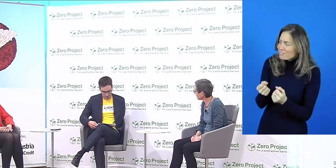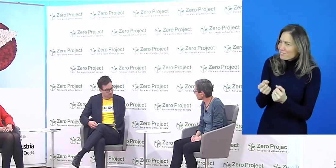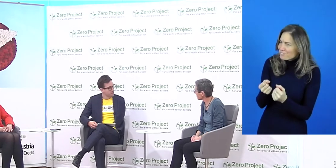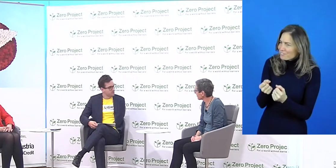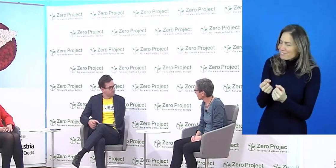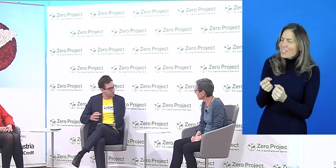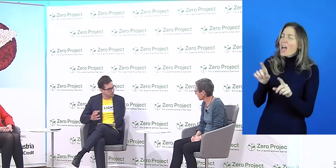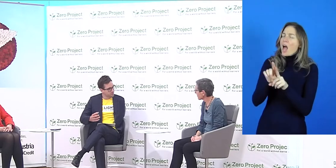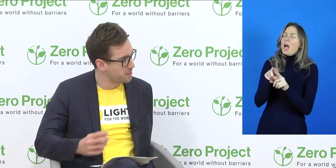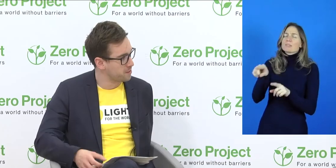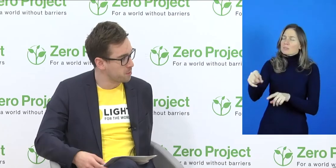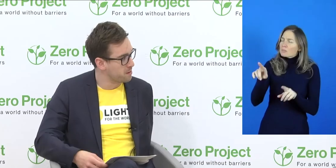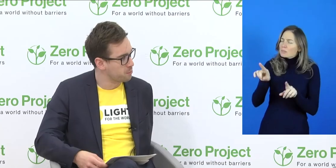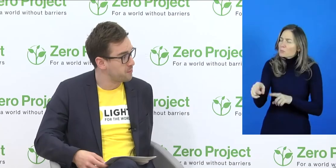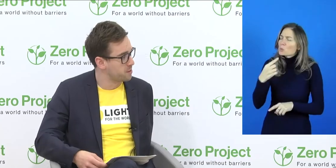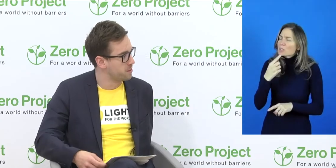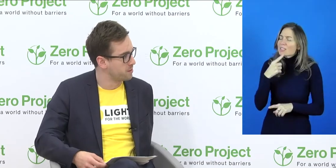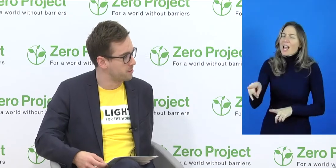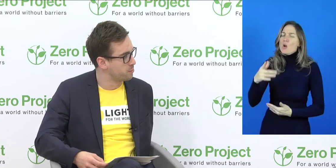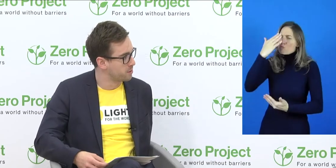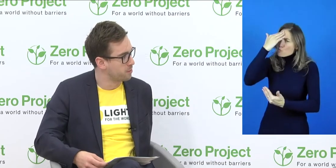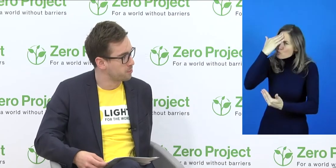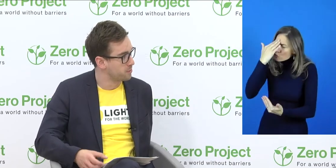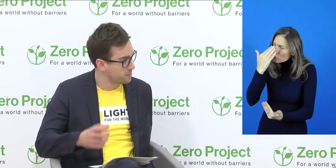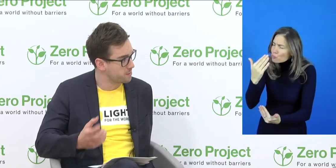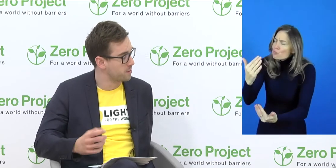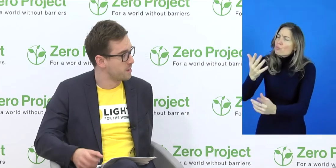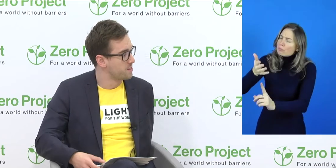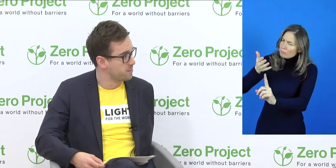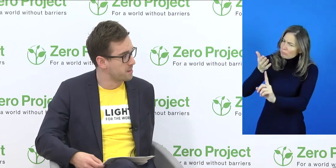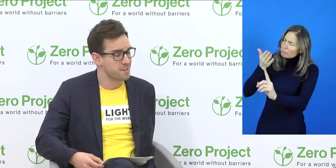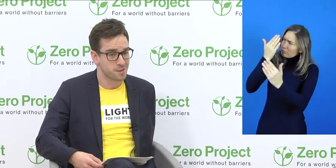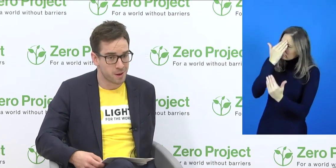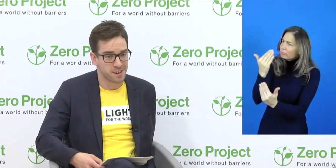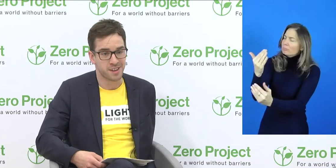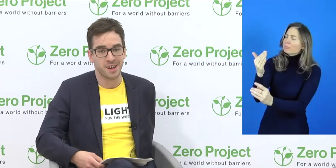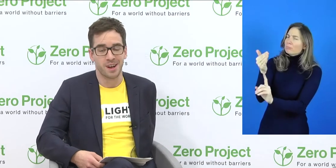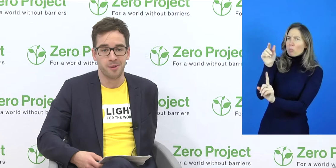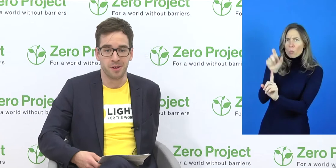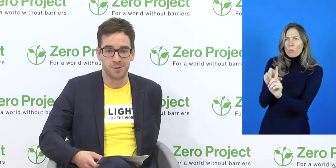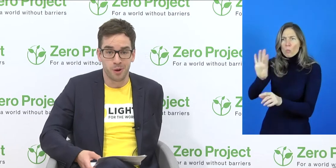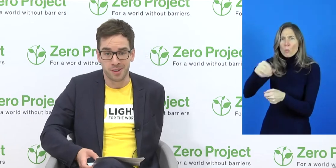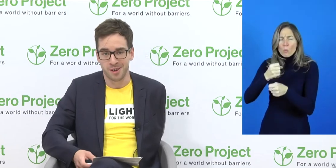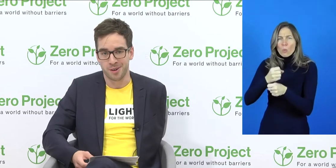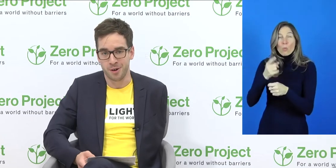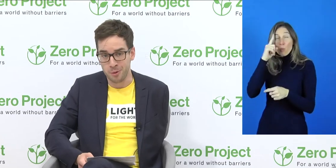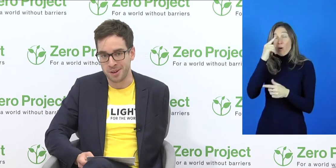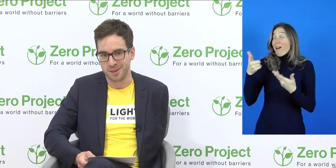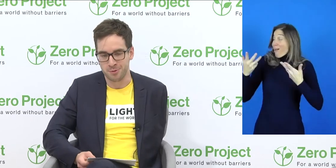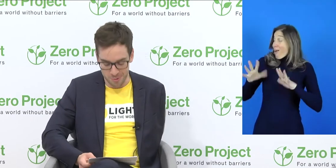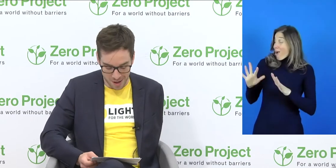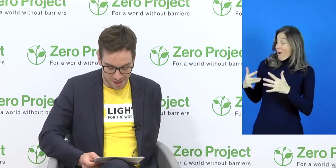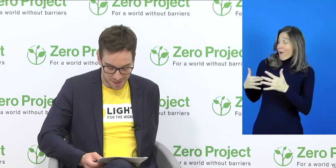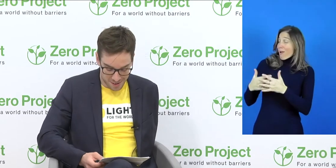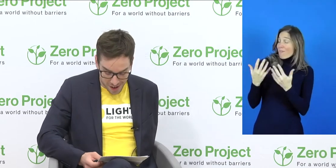recognition for the things that women with disabilities are doing around the world, that this is something that has inspired the one woman